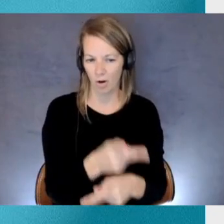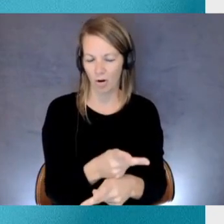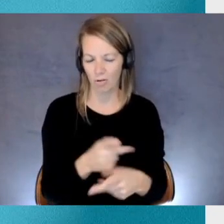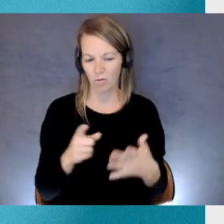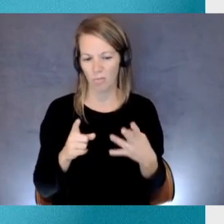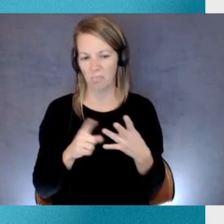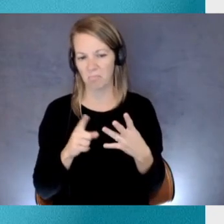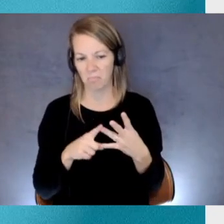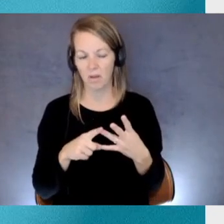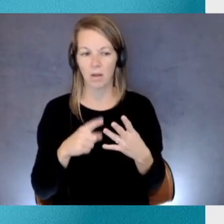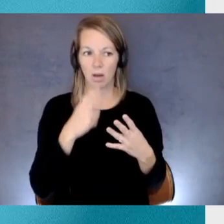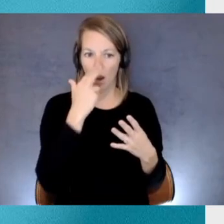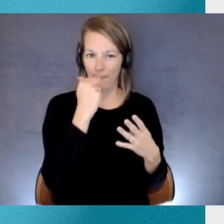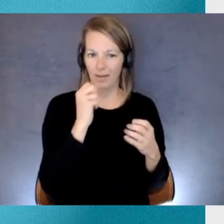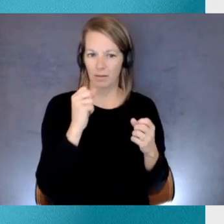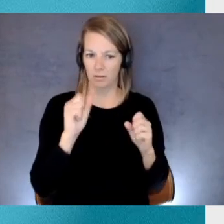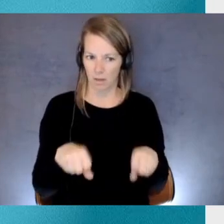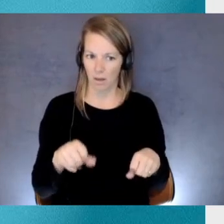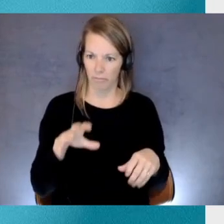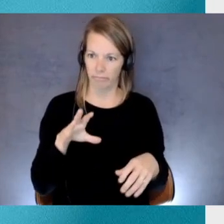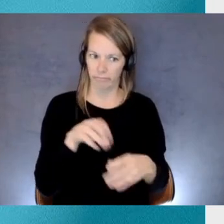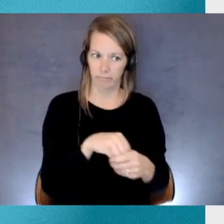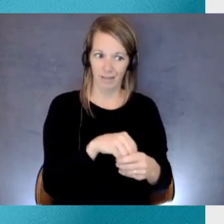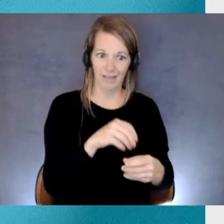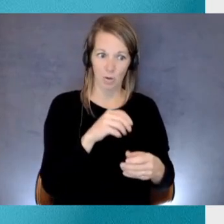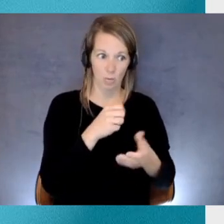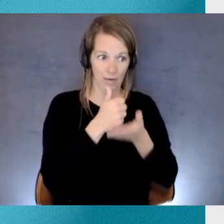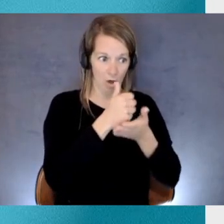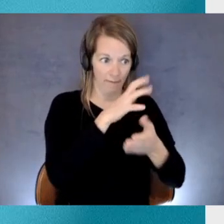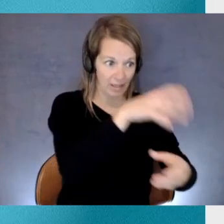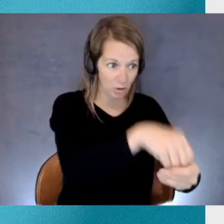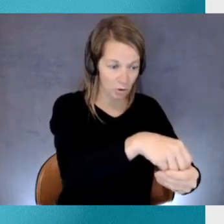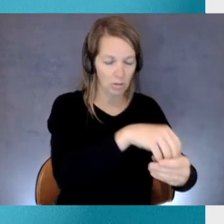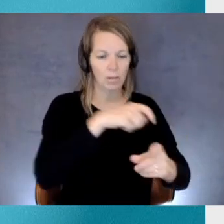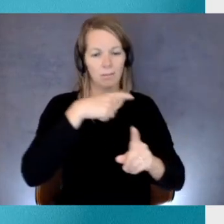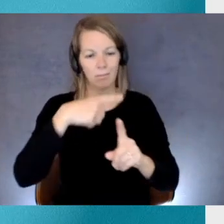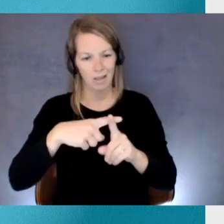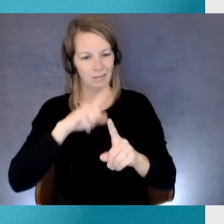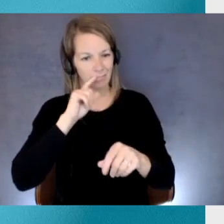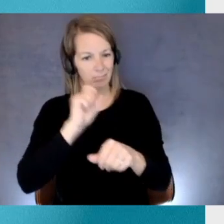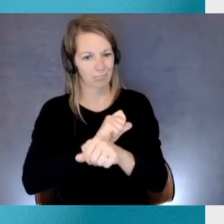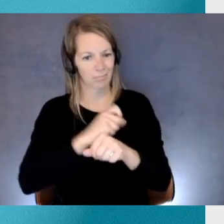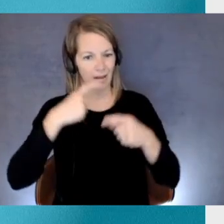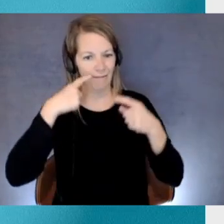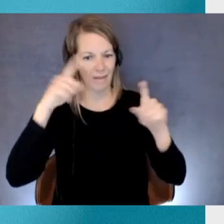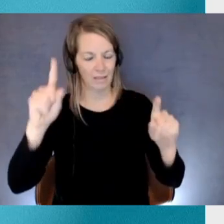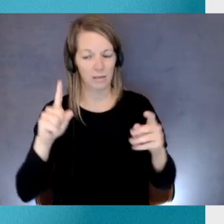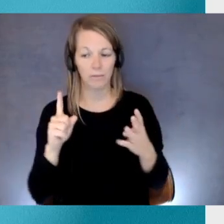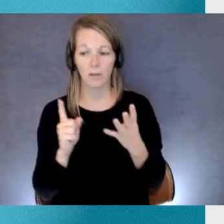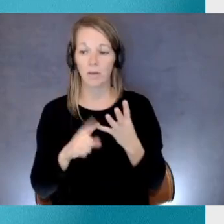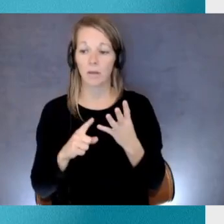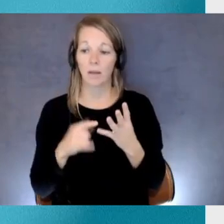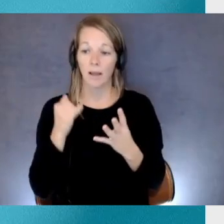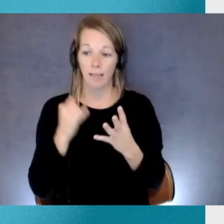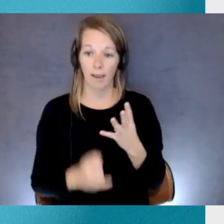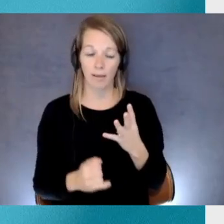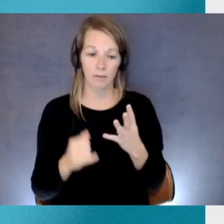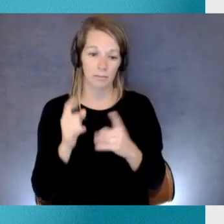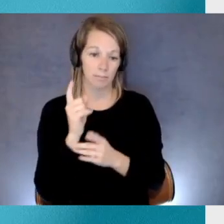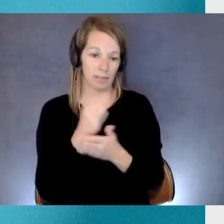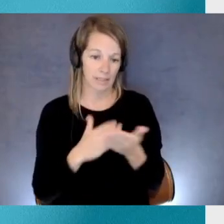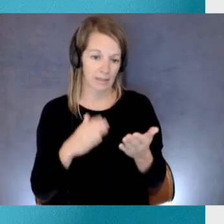that comics can be used as an intervention, but we need to make sure these are actually effective and done well. And then the last piece I just want to talk about